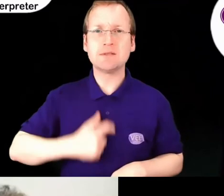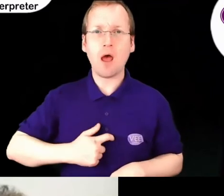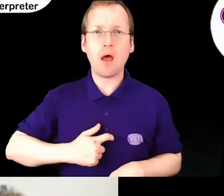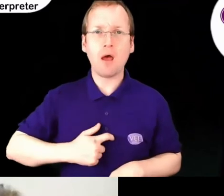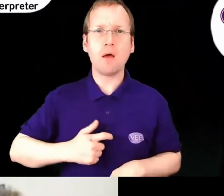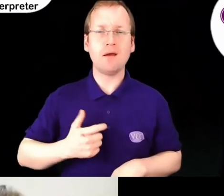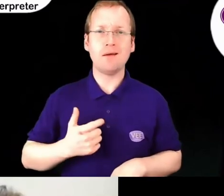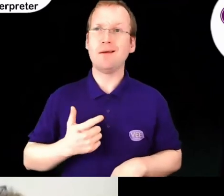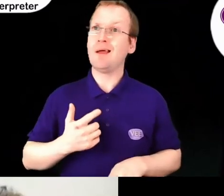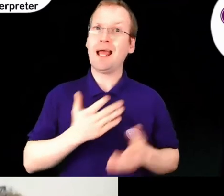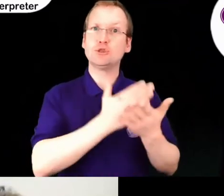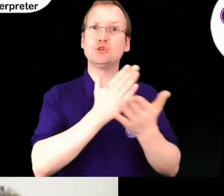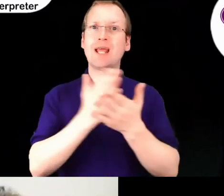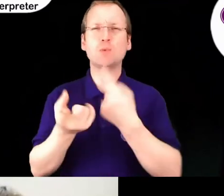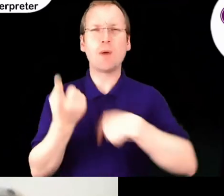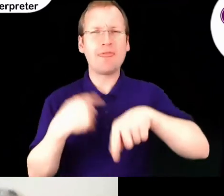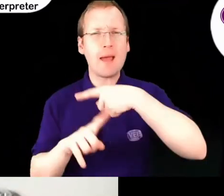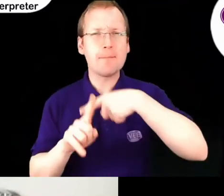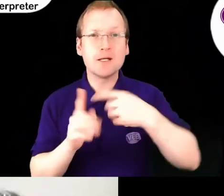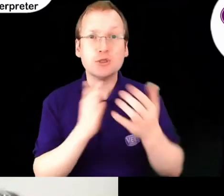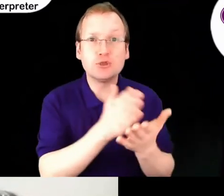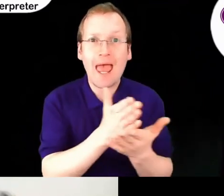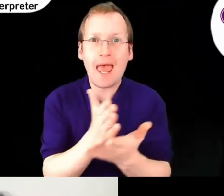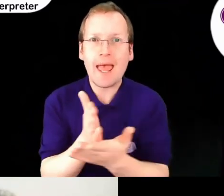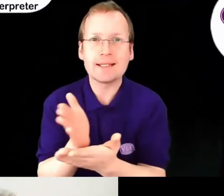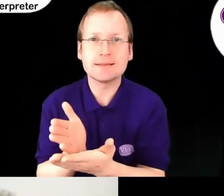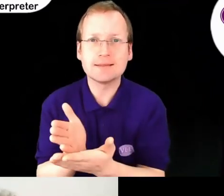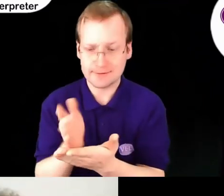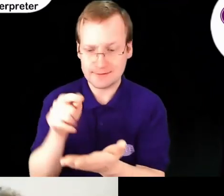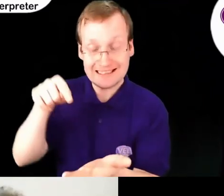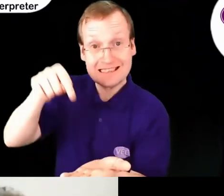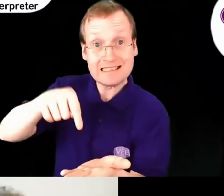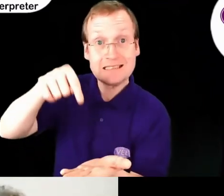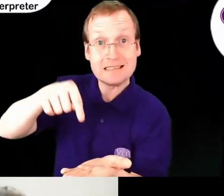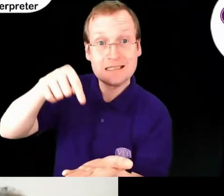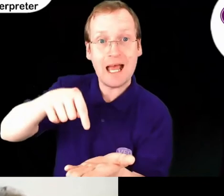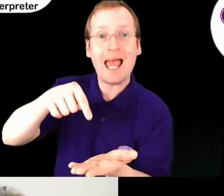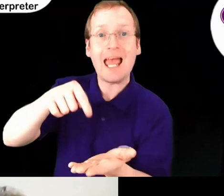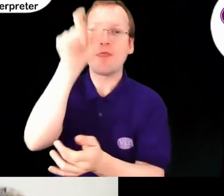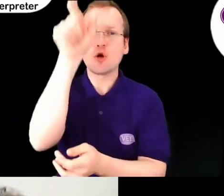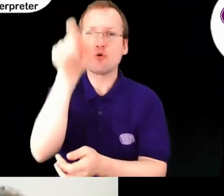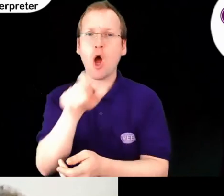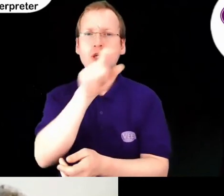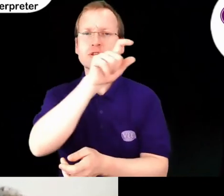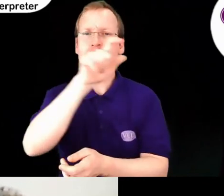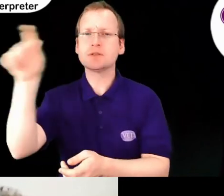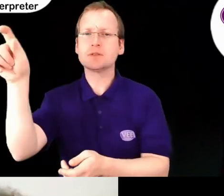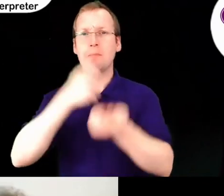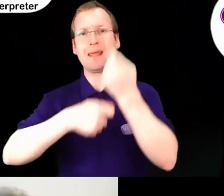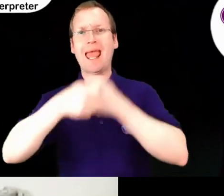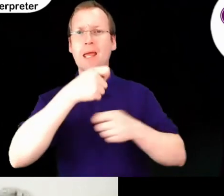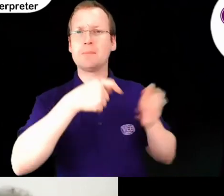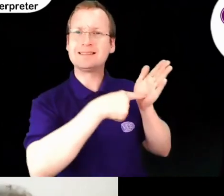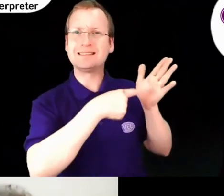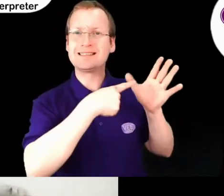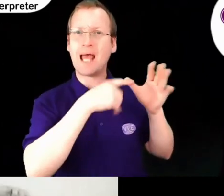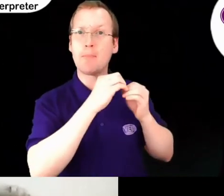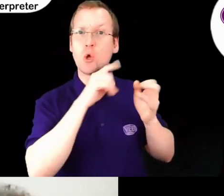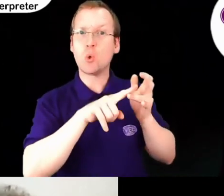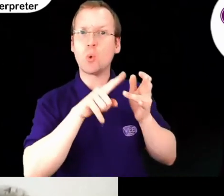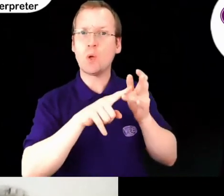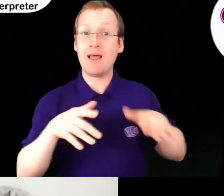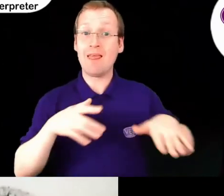and that he shares with them. And you know, if the cross were to become taboo as a symbol of Christian faith, the table would